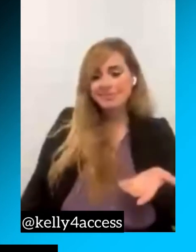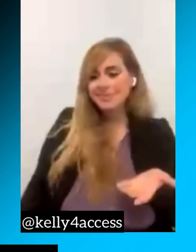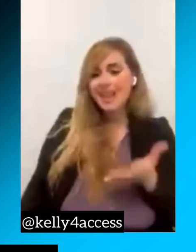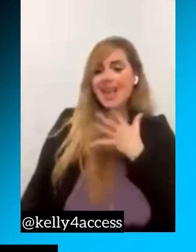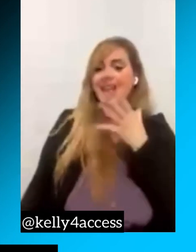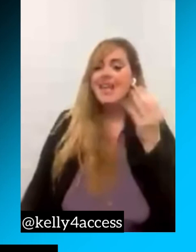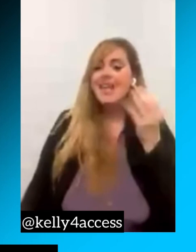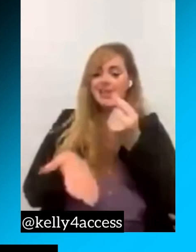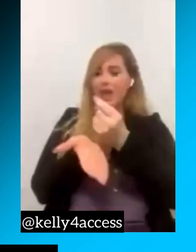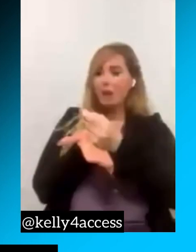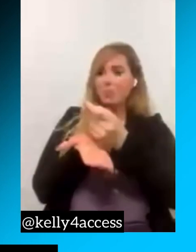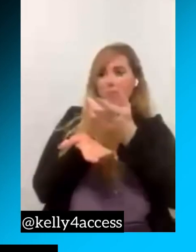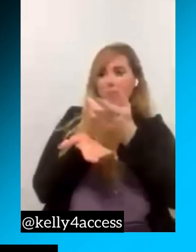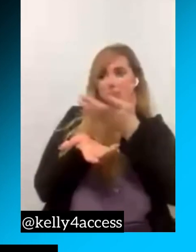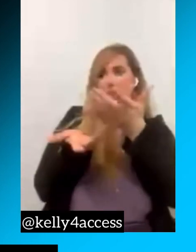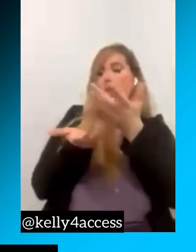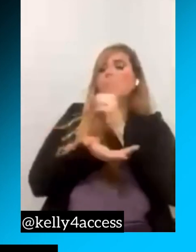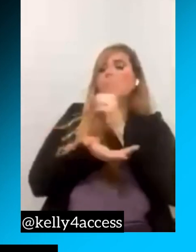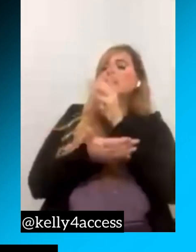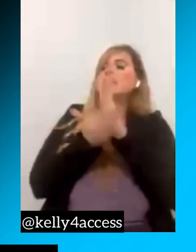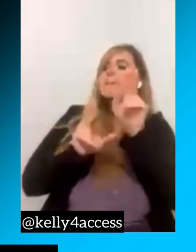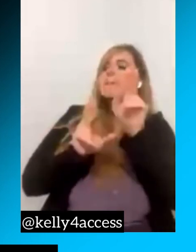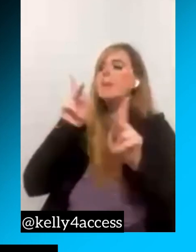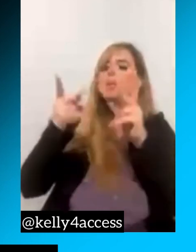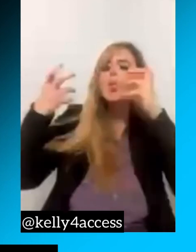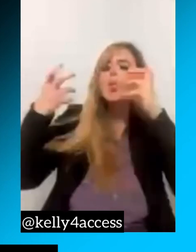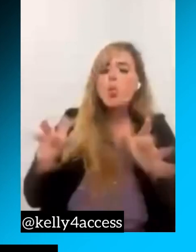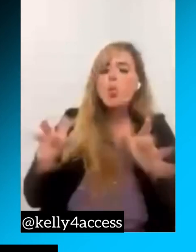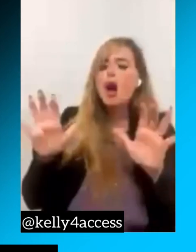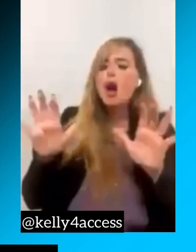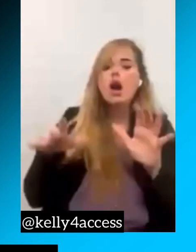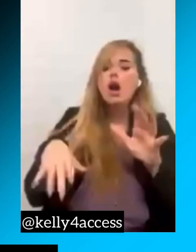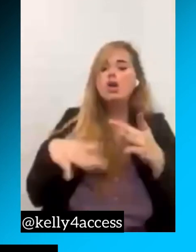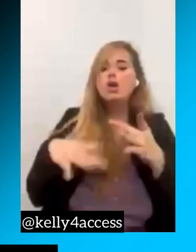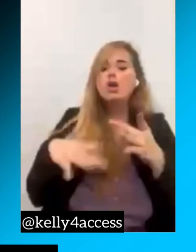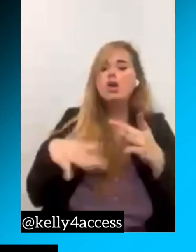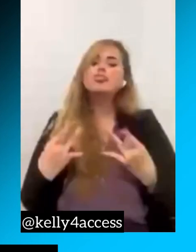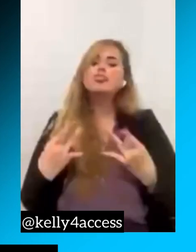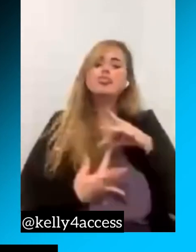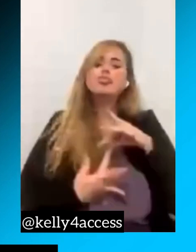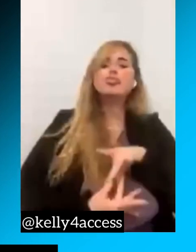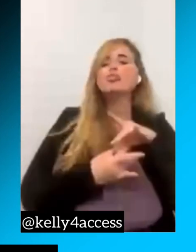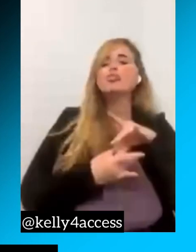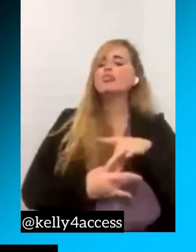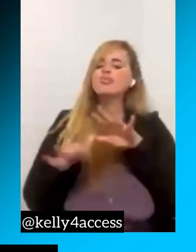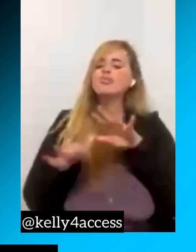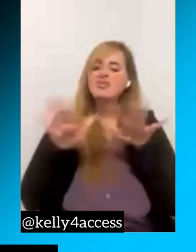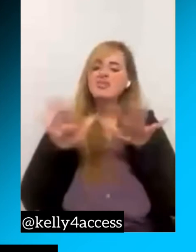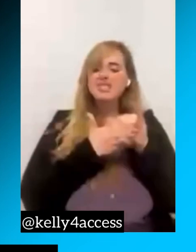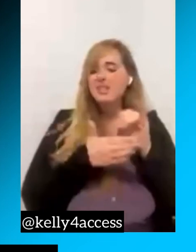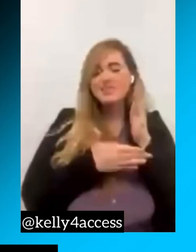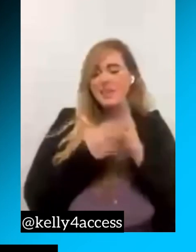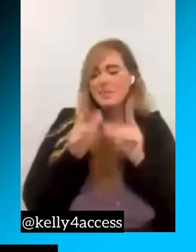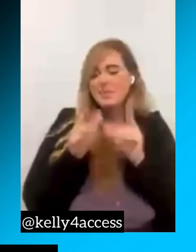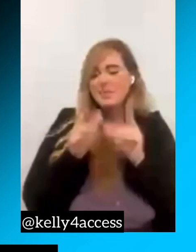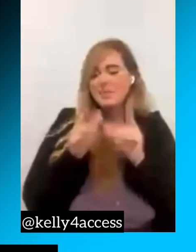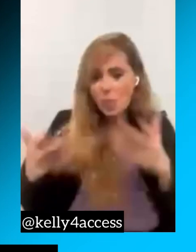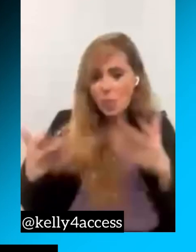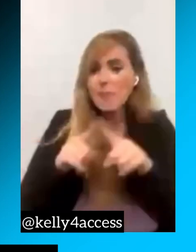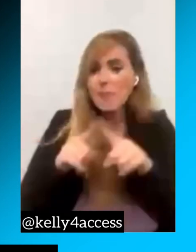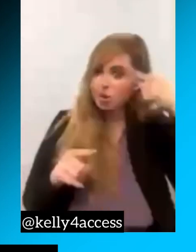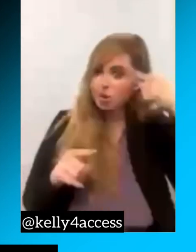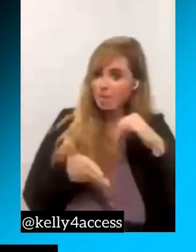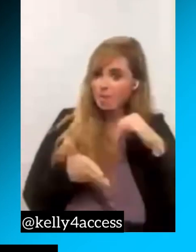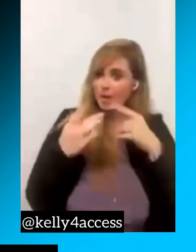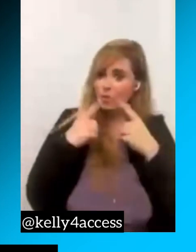people out there who don't want to do this esoteric woo-woo stuff. But for me, it works. And it has